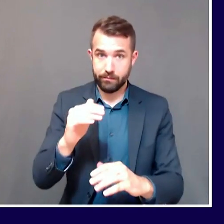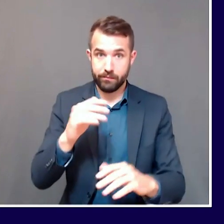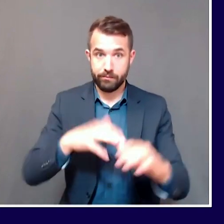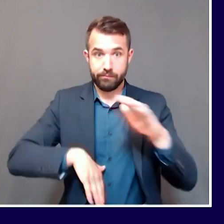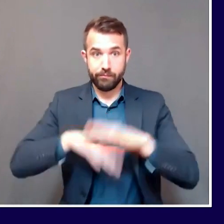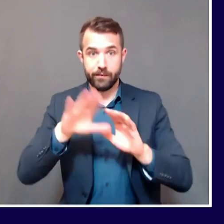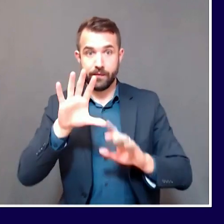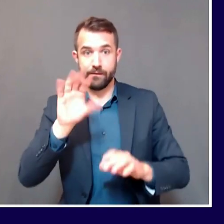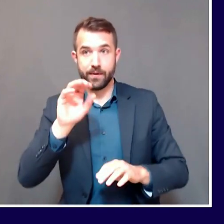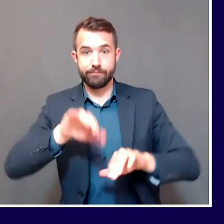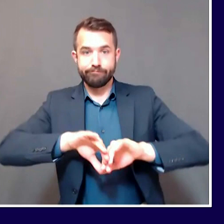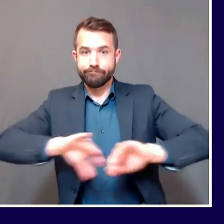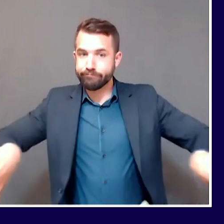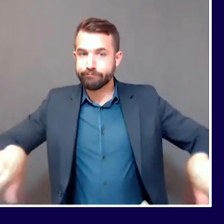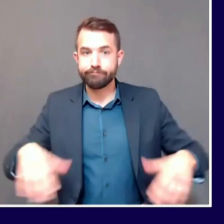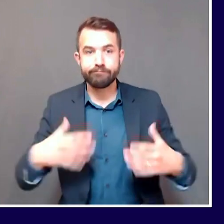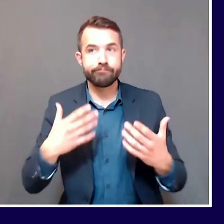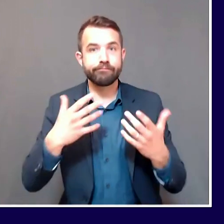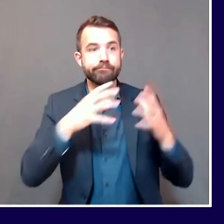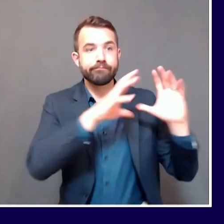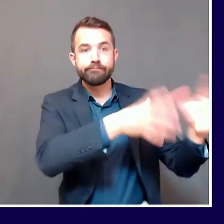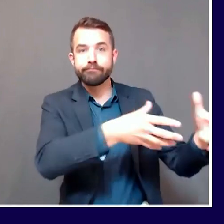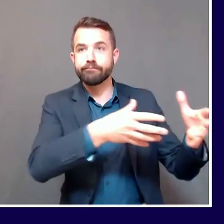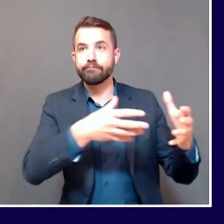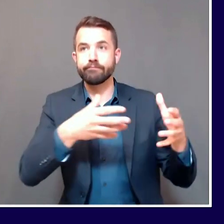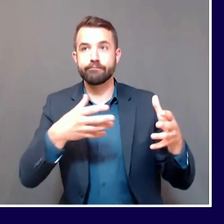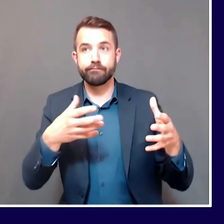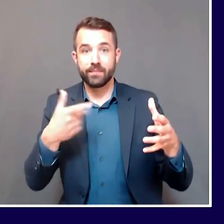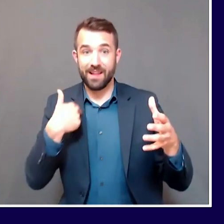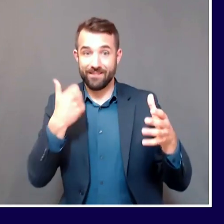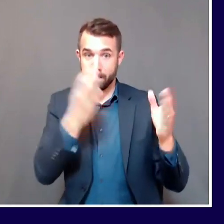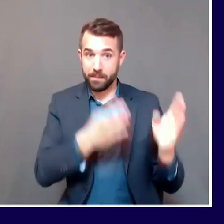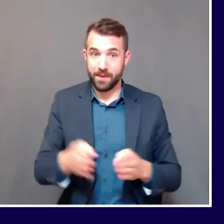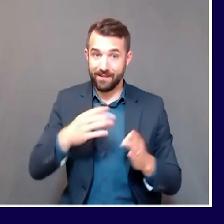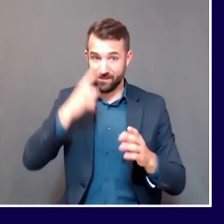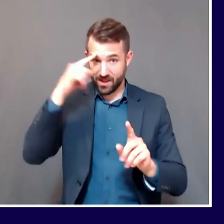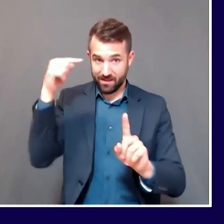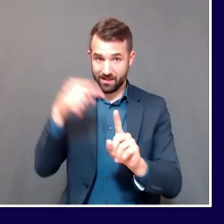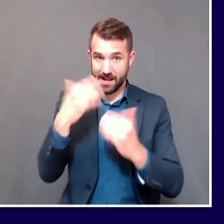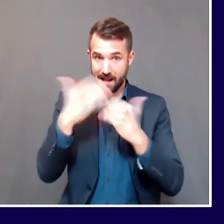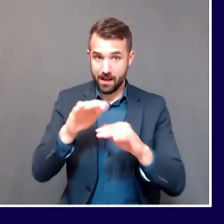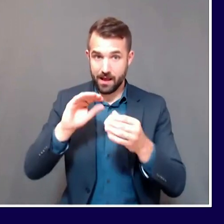some sort of crowd control plan in place?